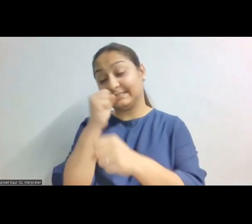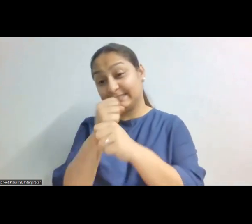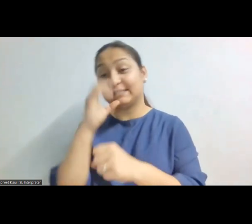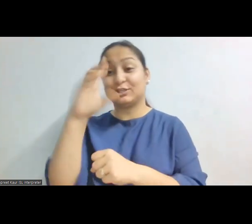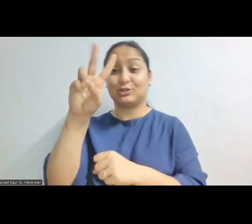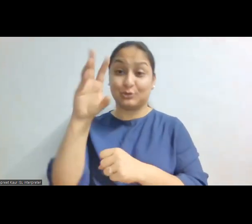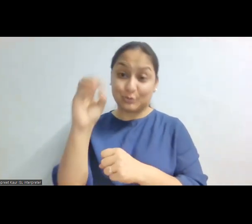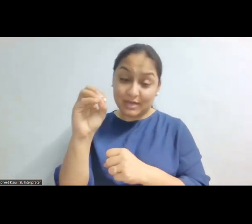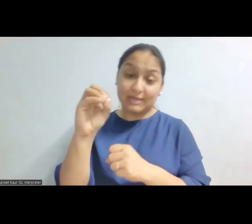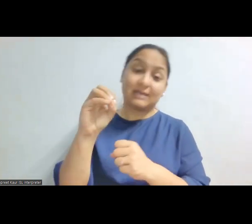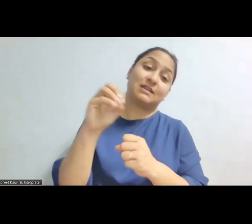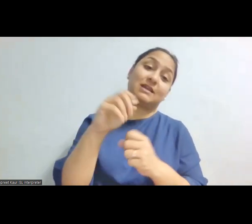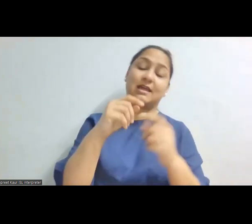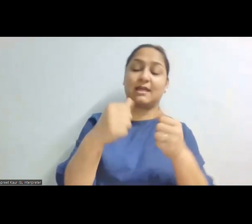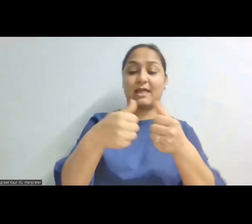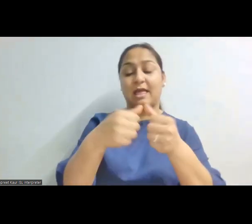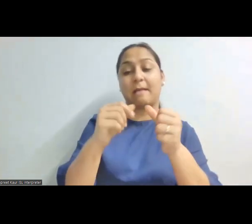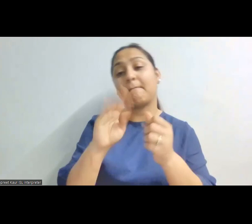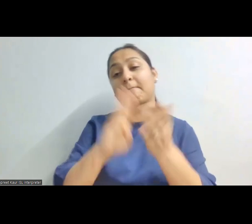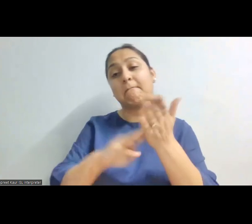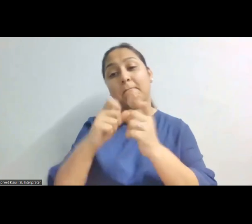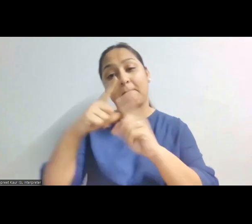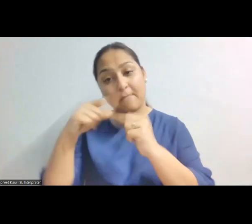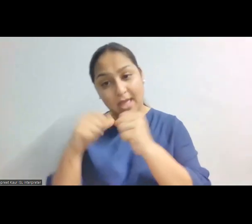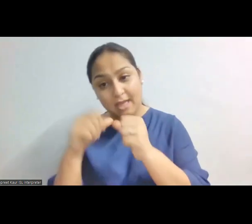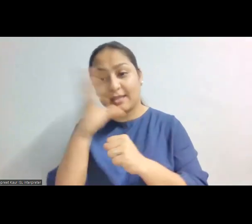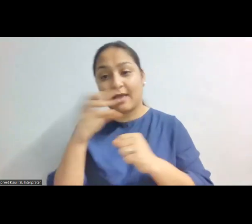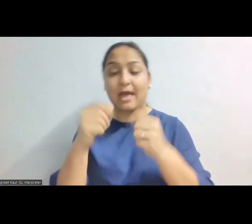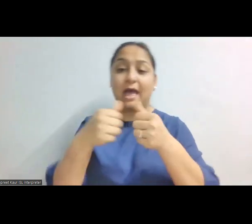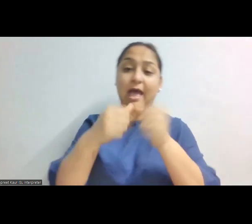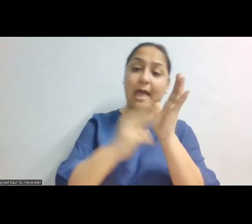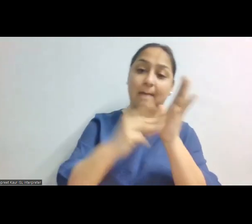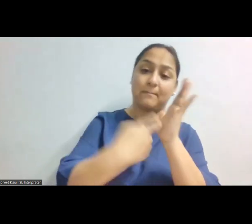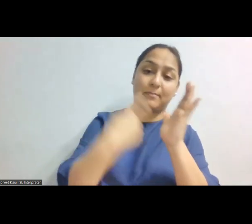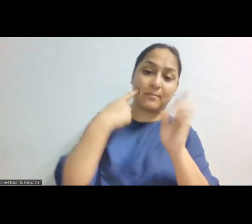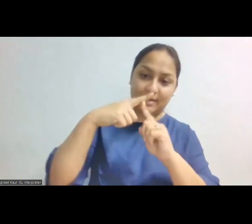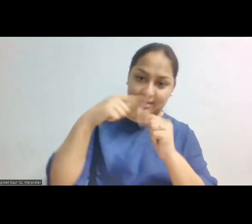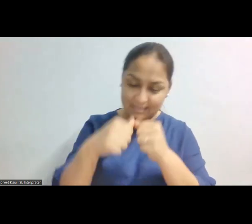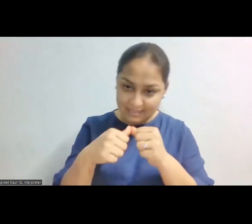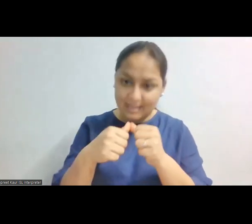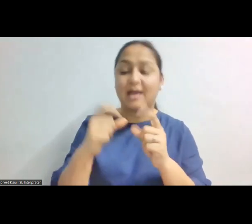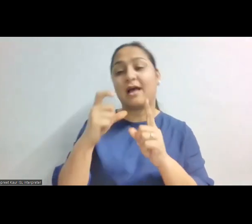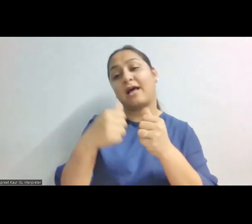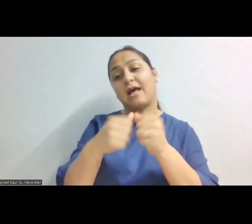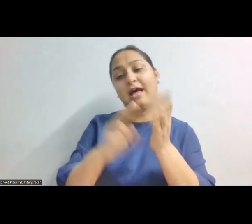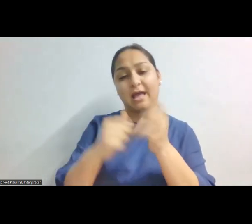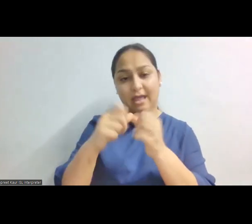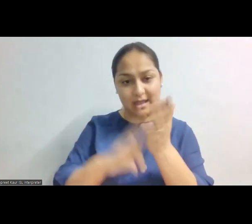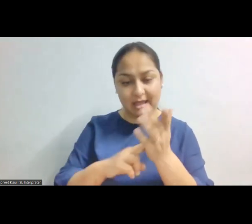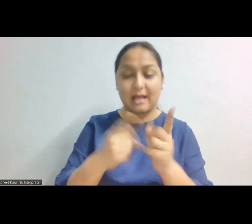Holiness Mata Amrita Anandamayi Devi, for whom we call lovingly